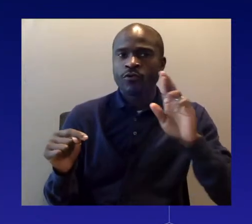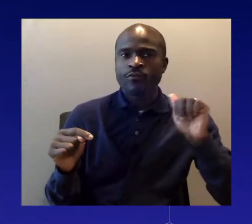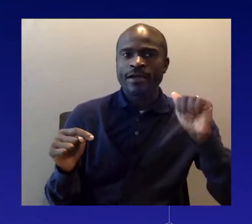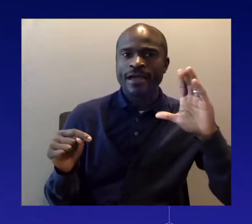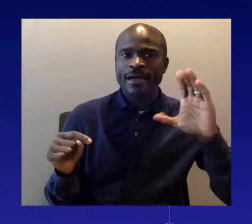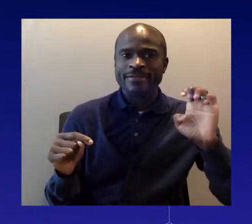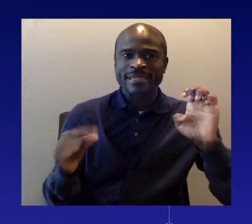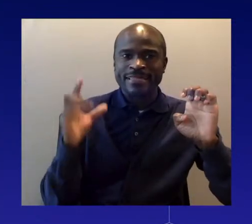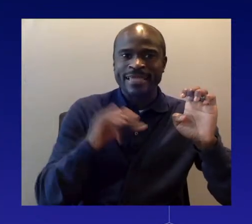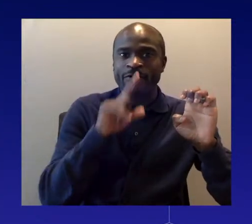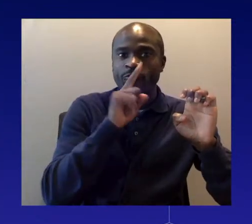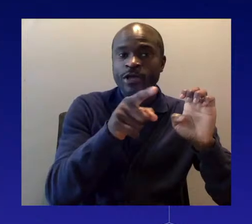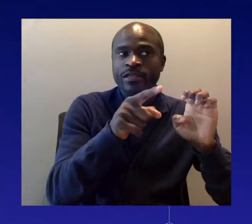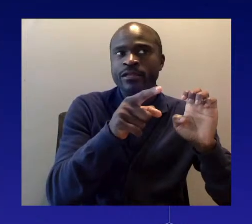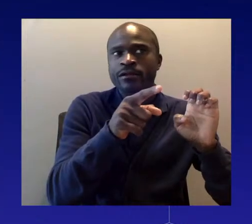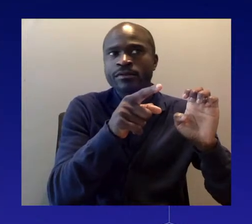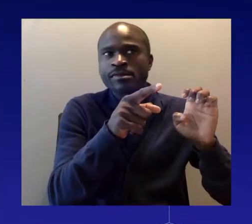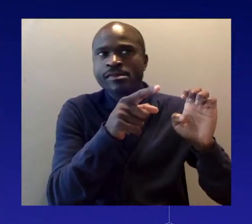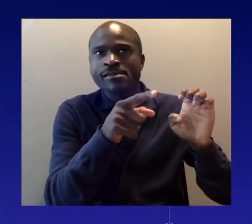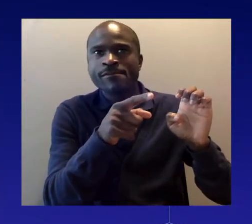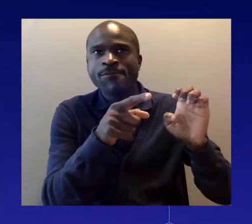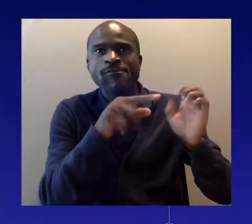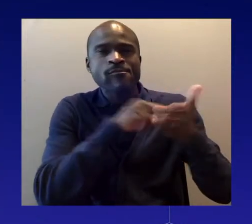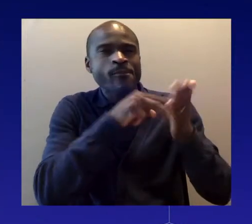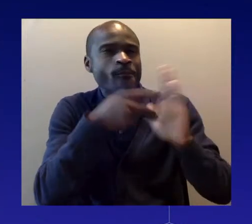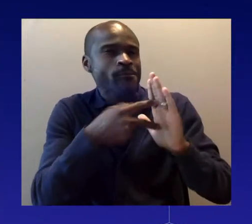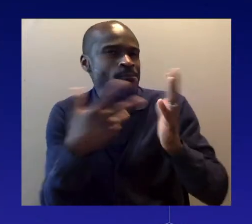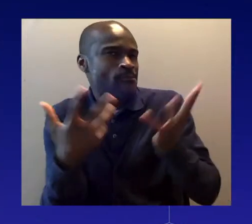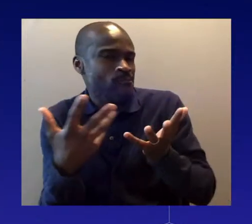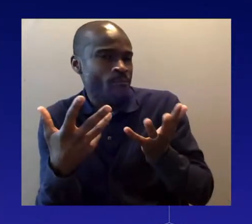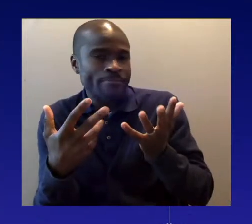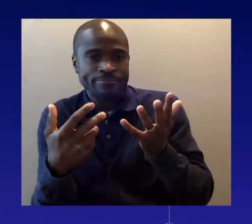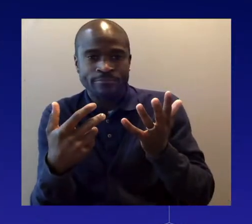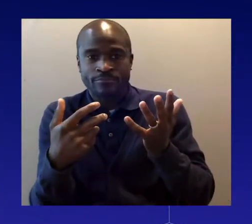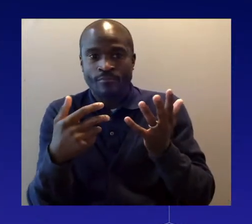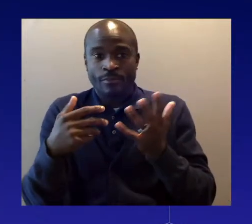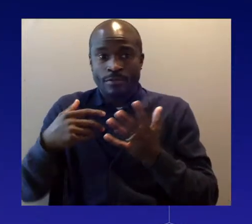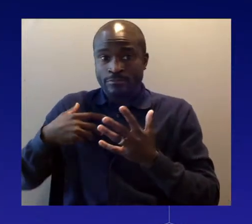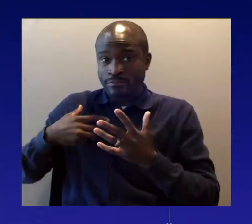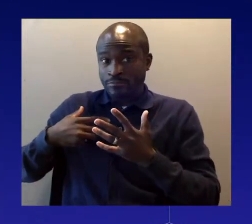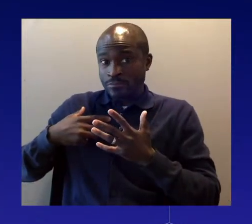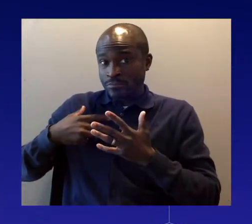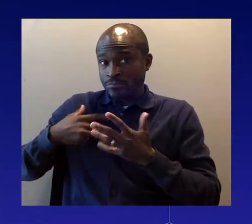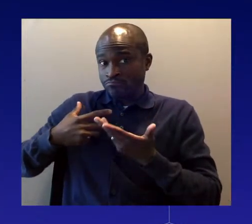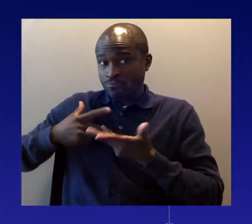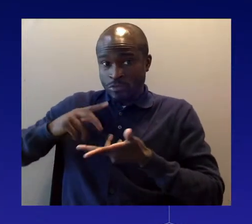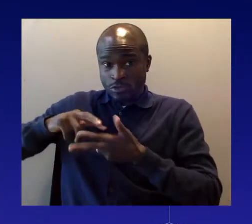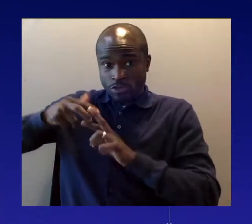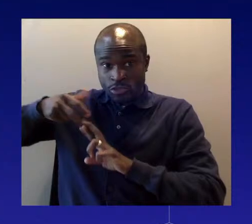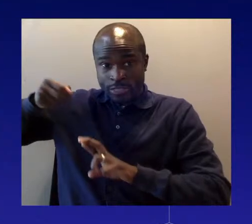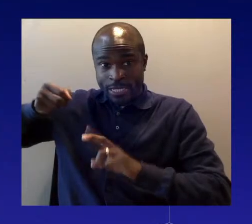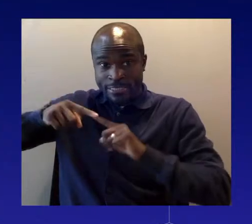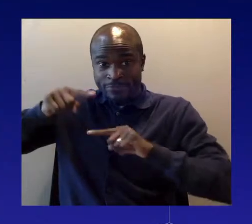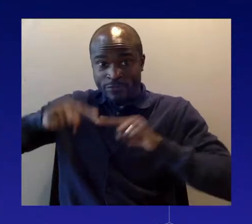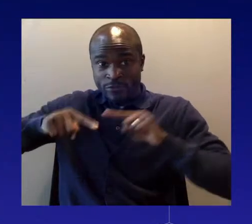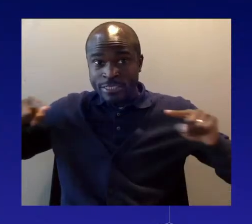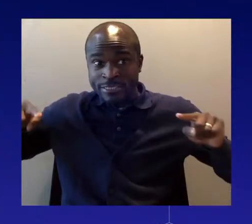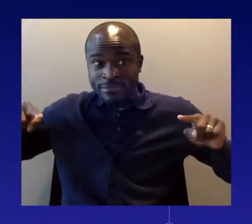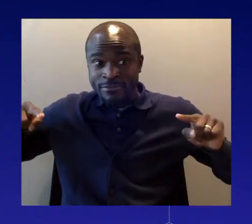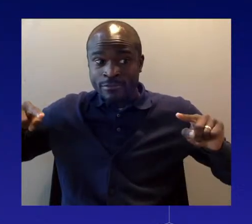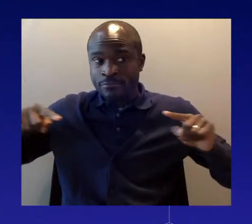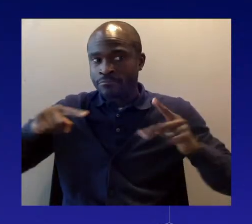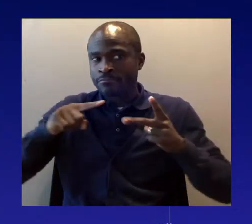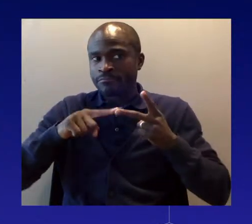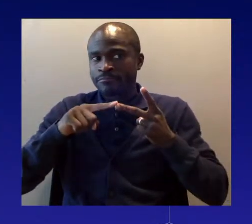it the genetic diversity that we sometimes see in our populations? Is it culture? Is